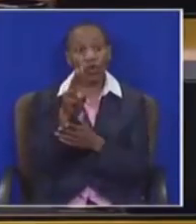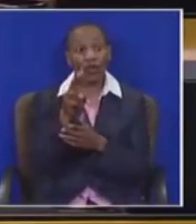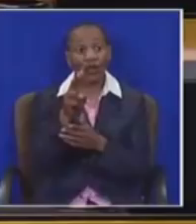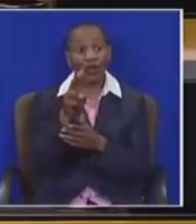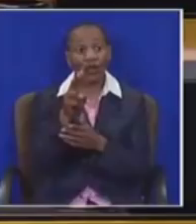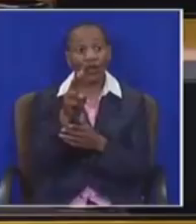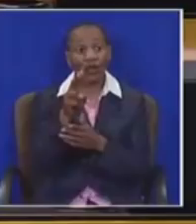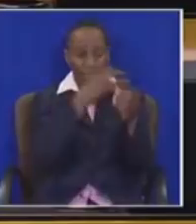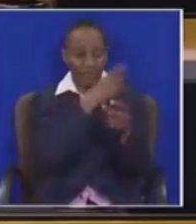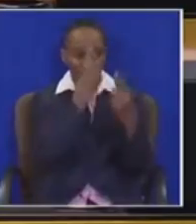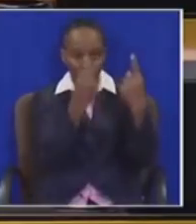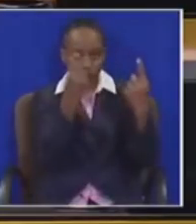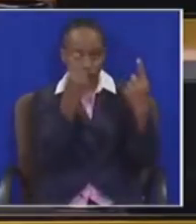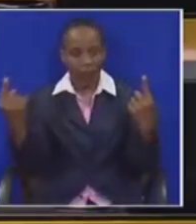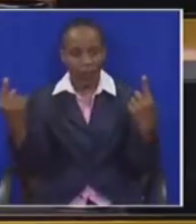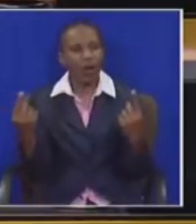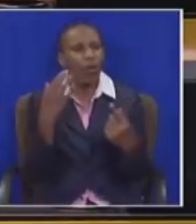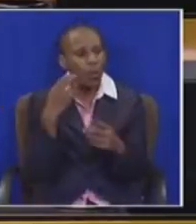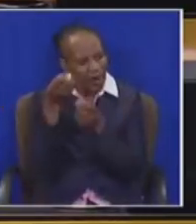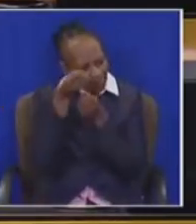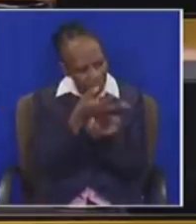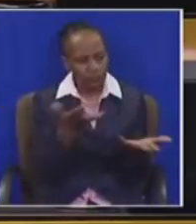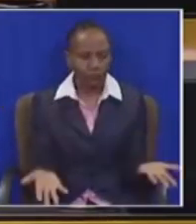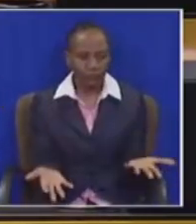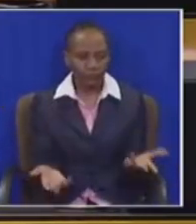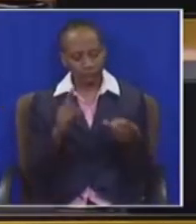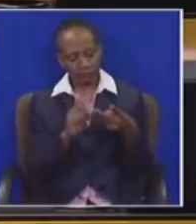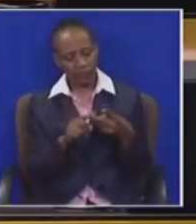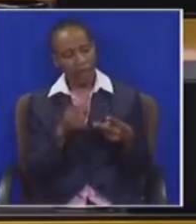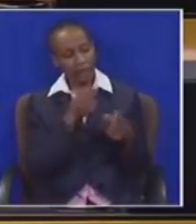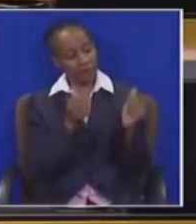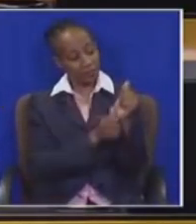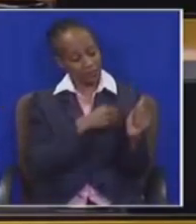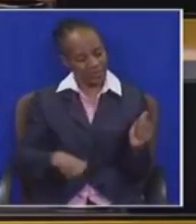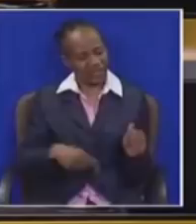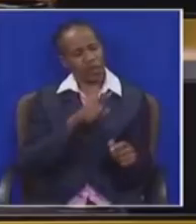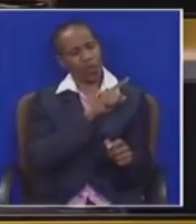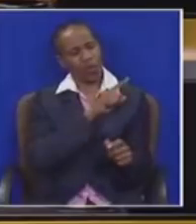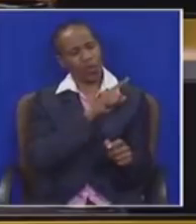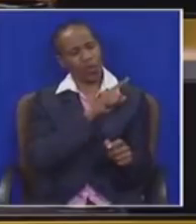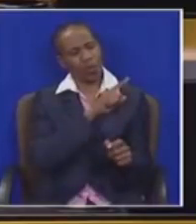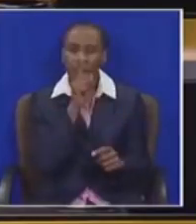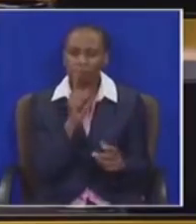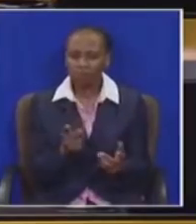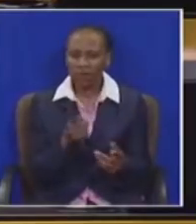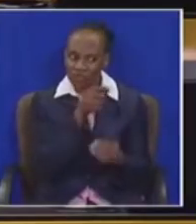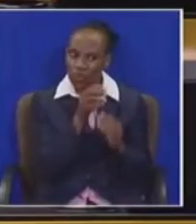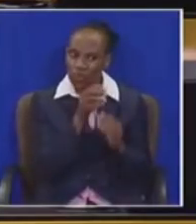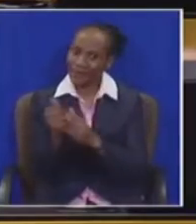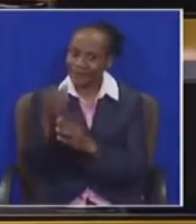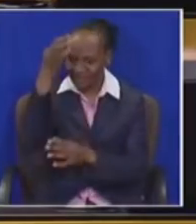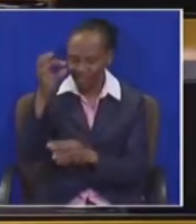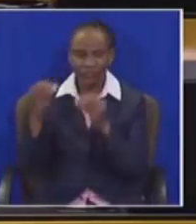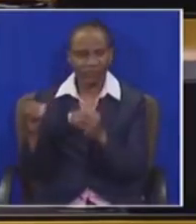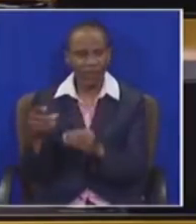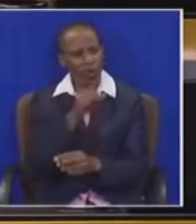May? And why did he not, referring to the leader of government's business, why did